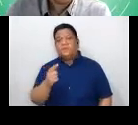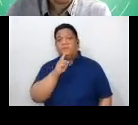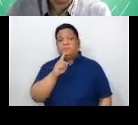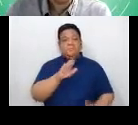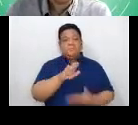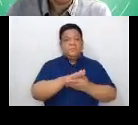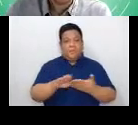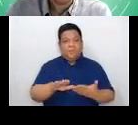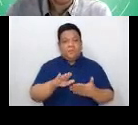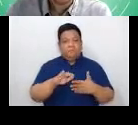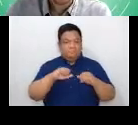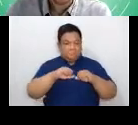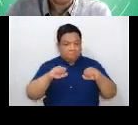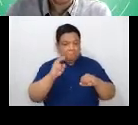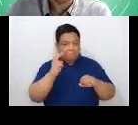peek, and also